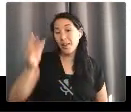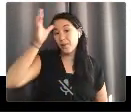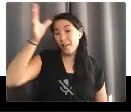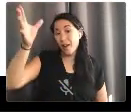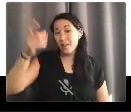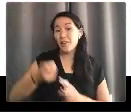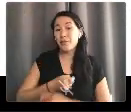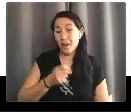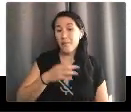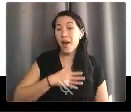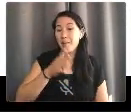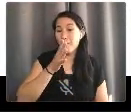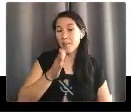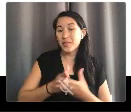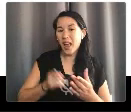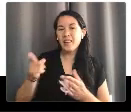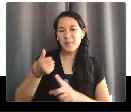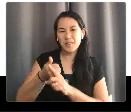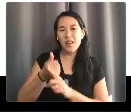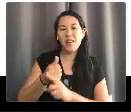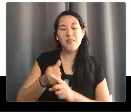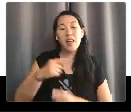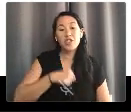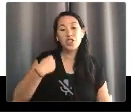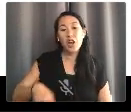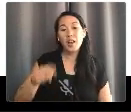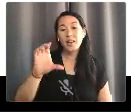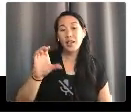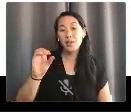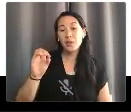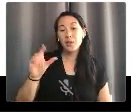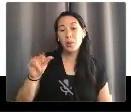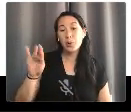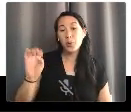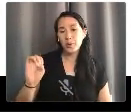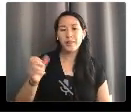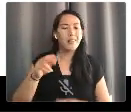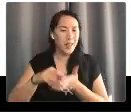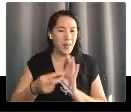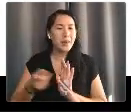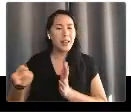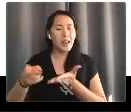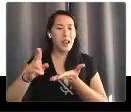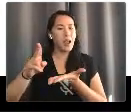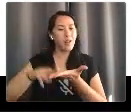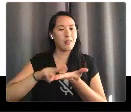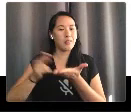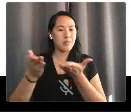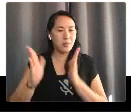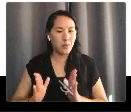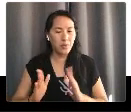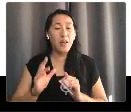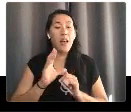coolie who worked for a white master, so a Chinese indentured laborer. And my great-great-grandfather